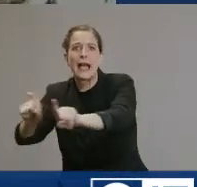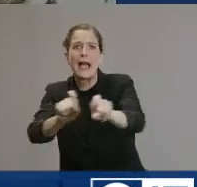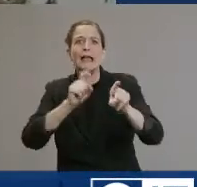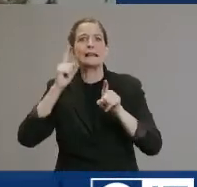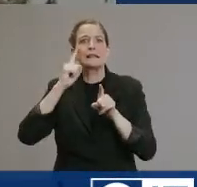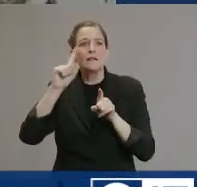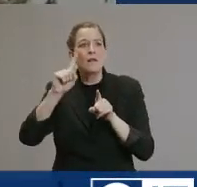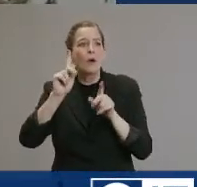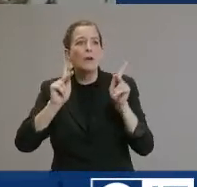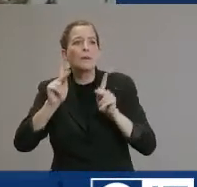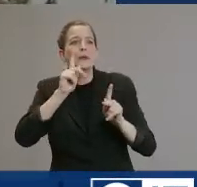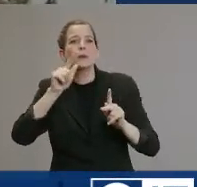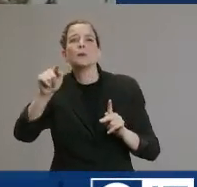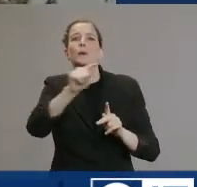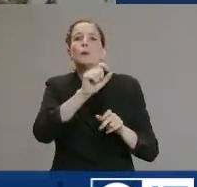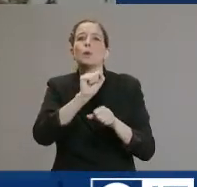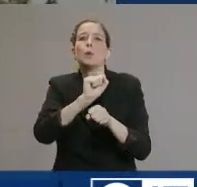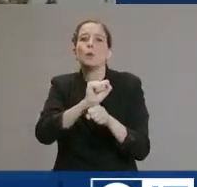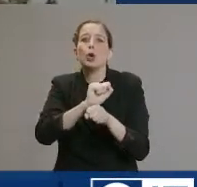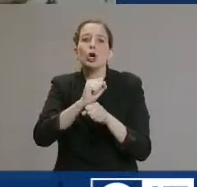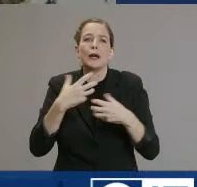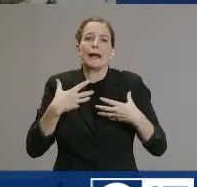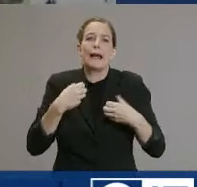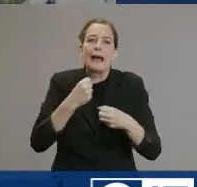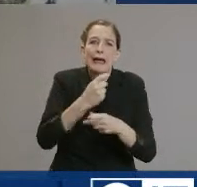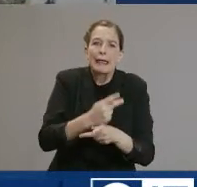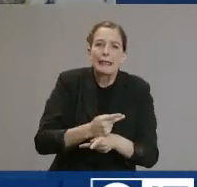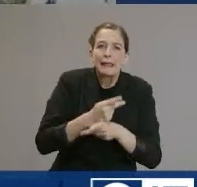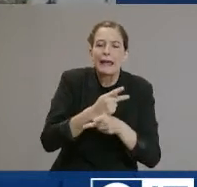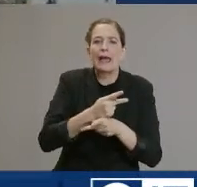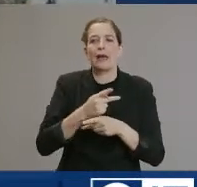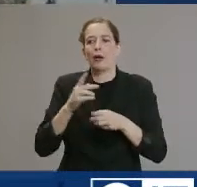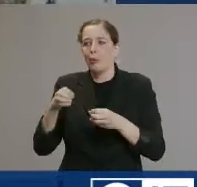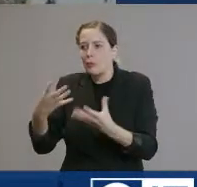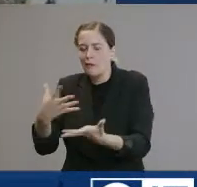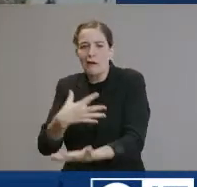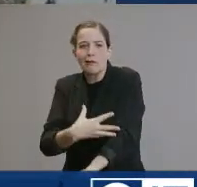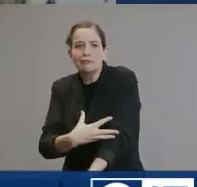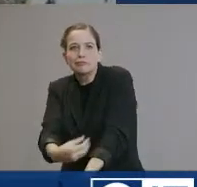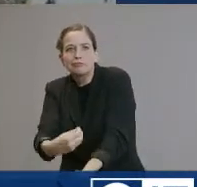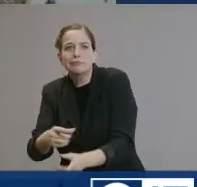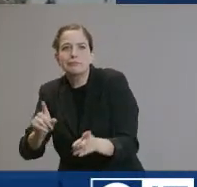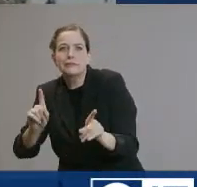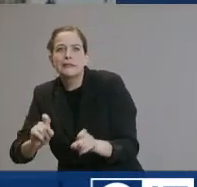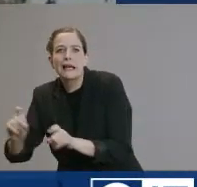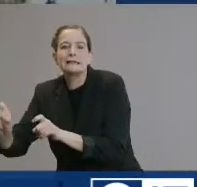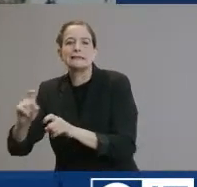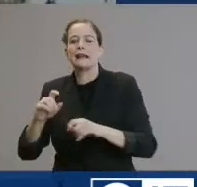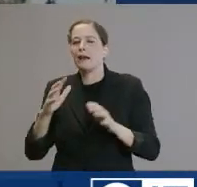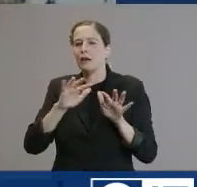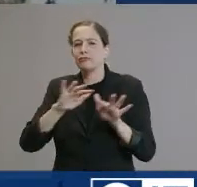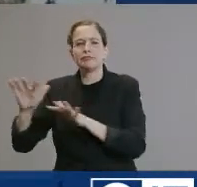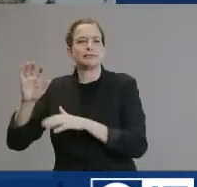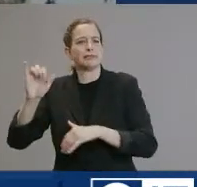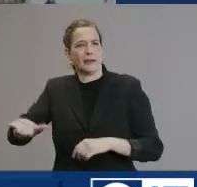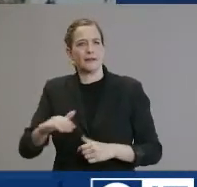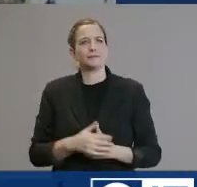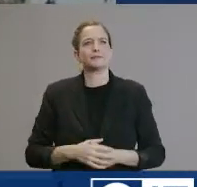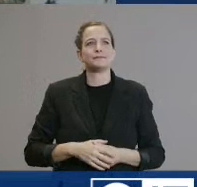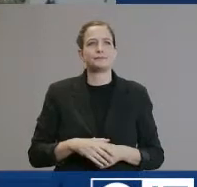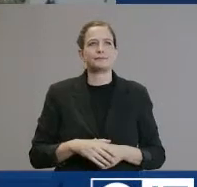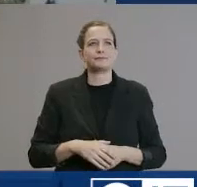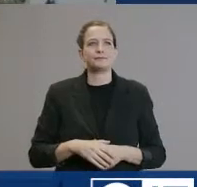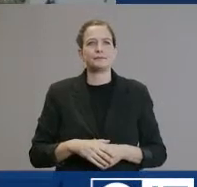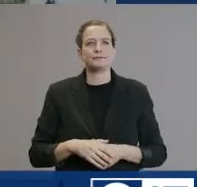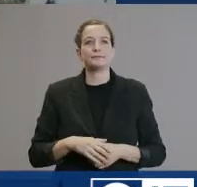testing and trace contacts of COVID-19 results. This is our testing by day. You can see supply chain